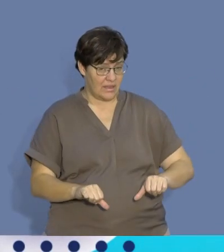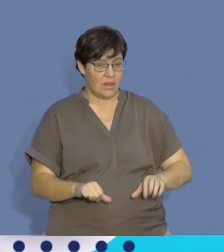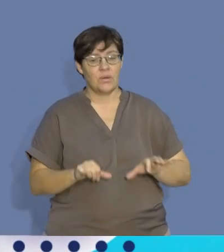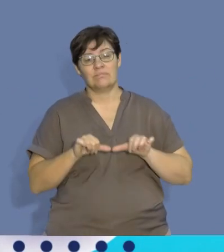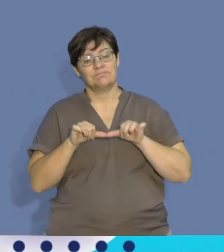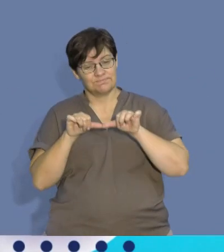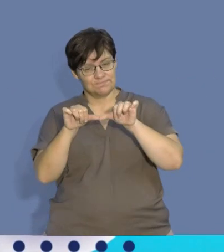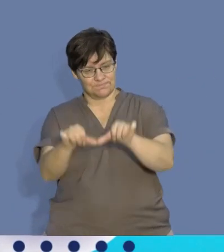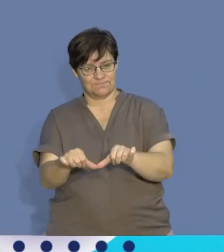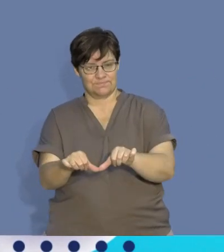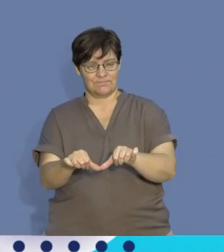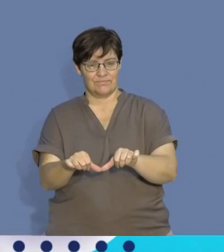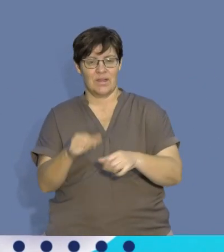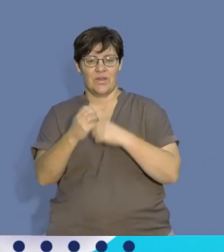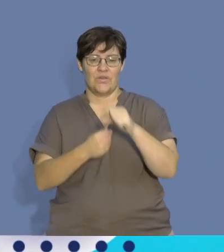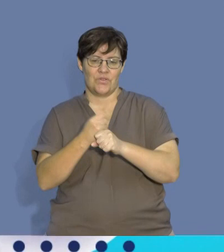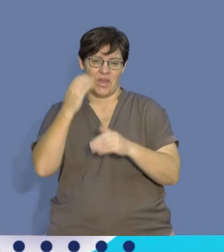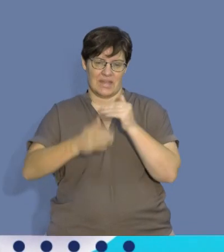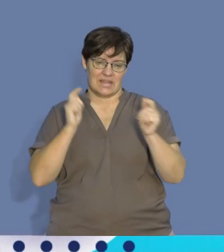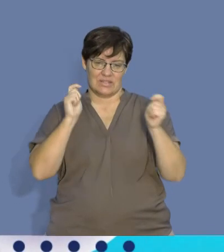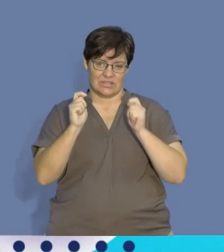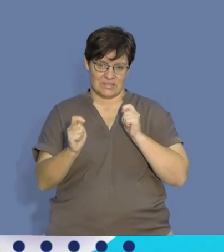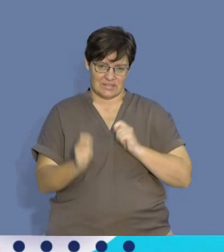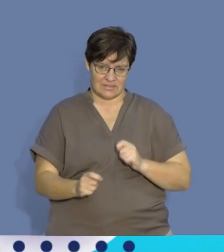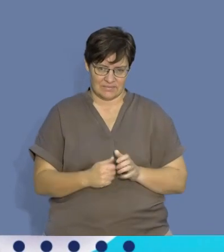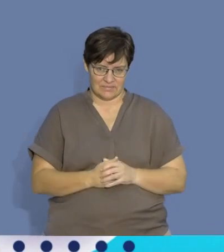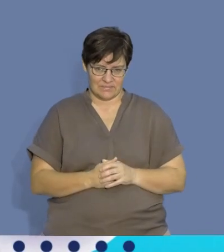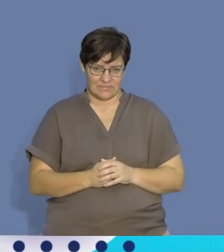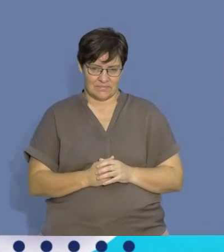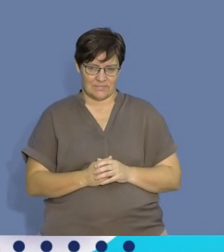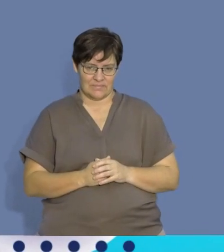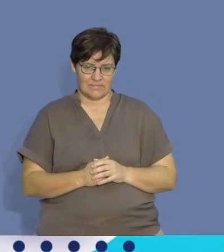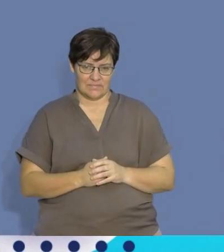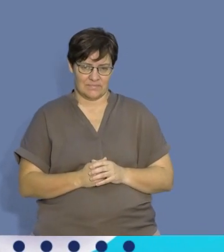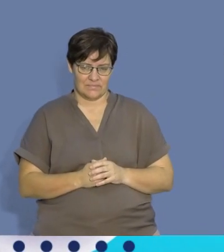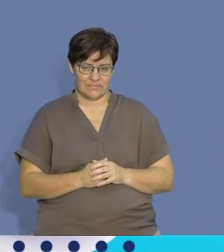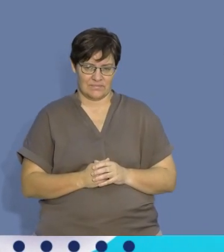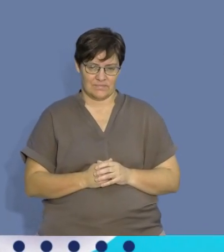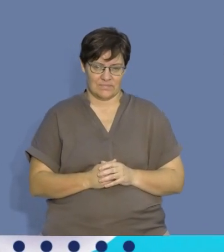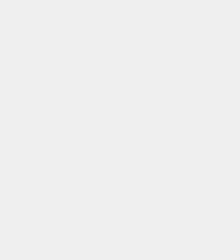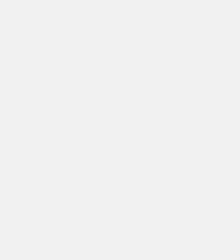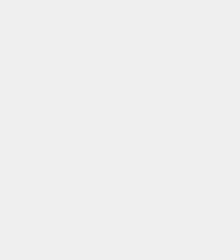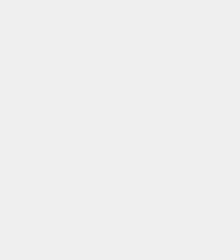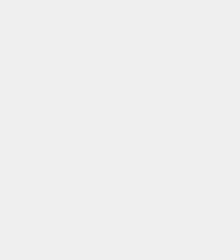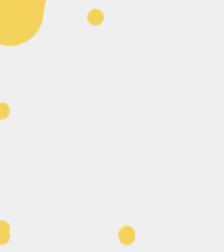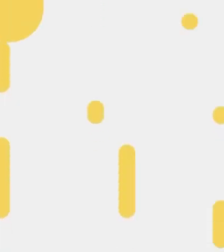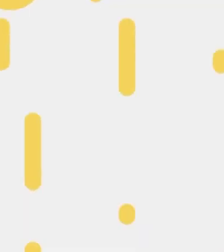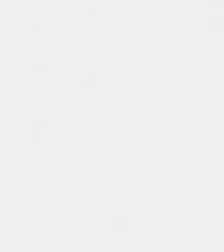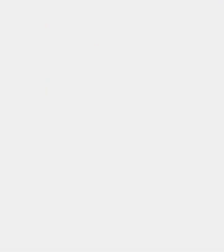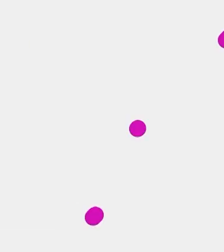that. Let's take a quick break. And when you guys return, we'll obviously continue with year-end adjustments.